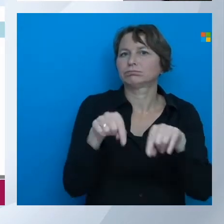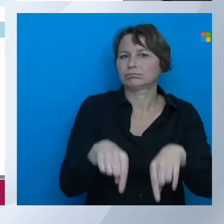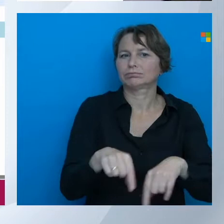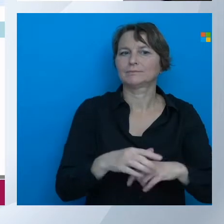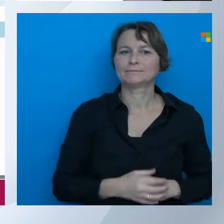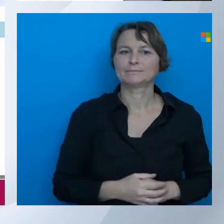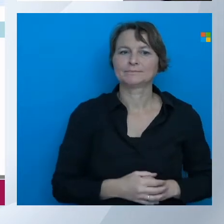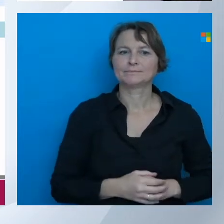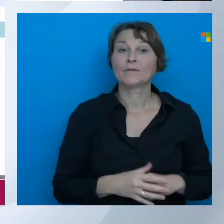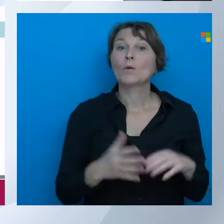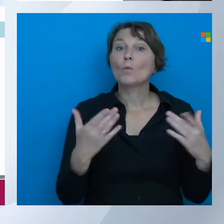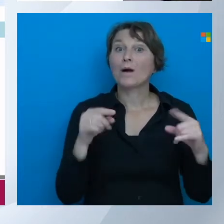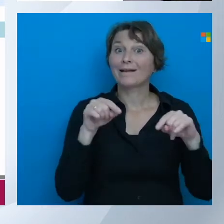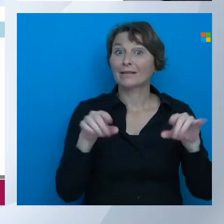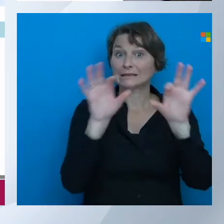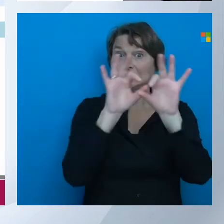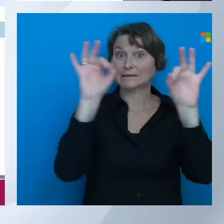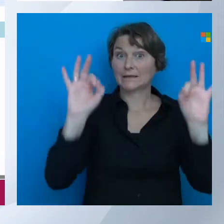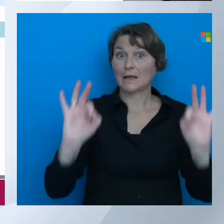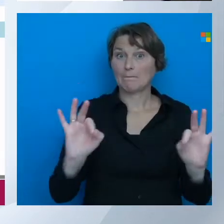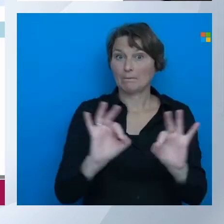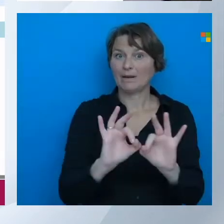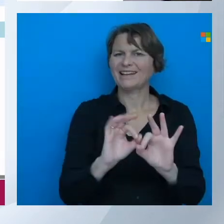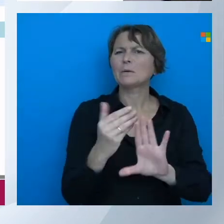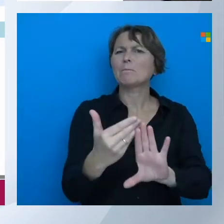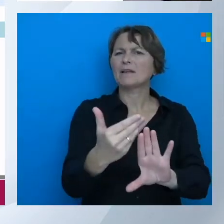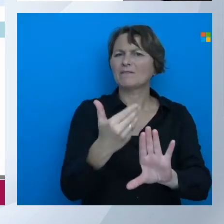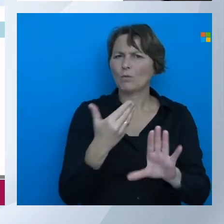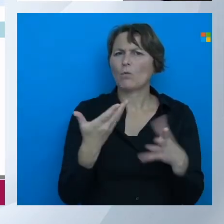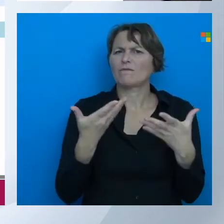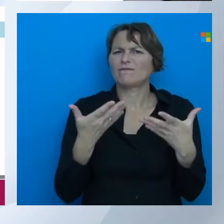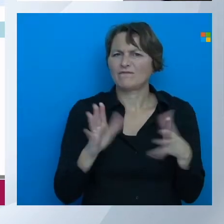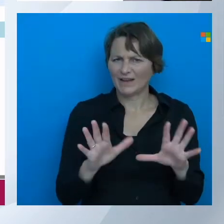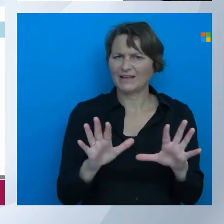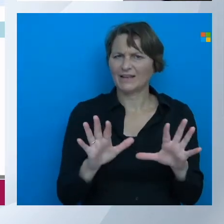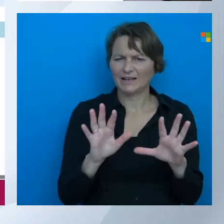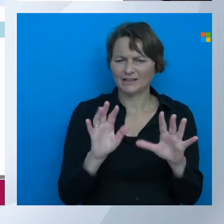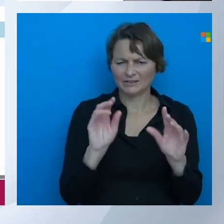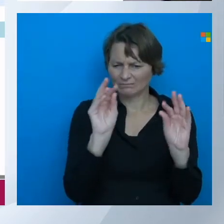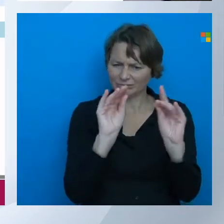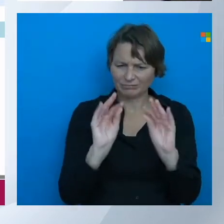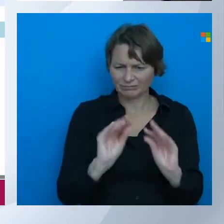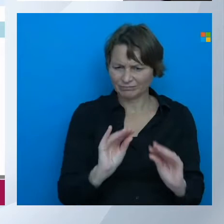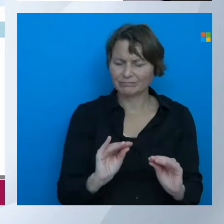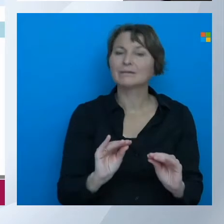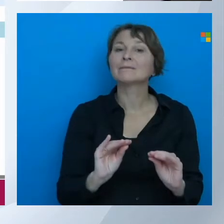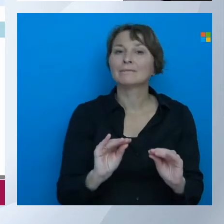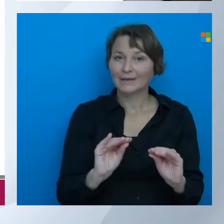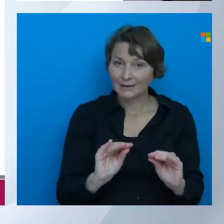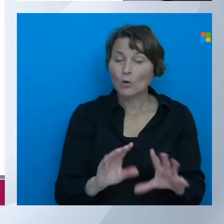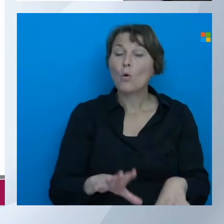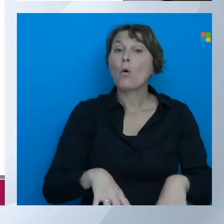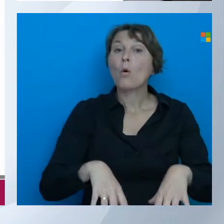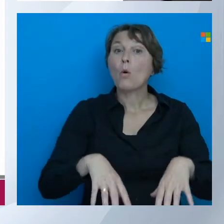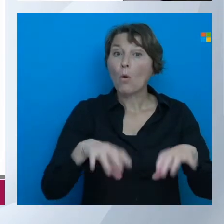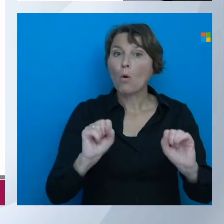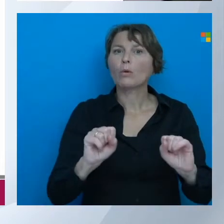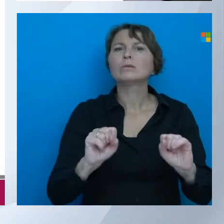pre-configured to at least return those session host objects that are created with this process.